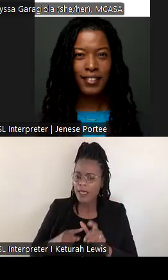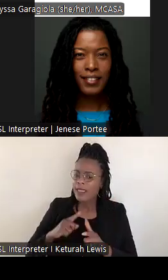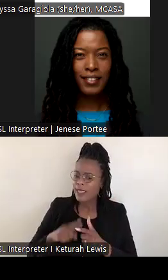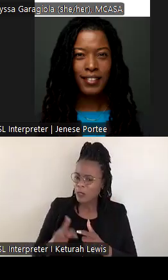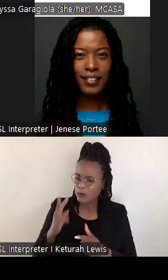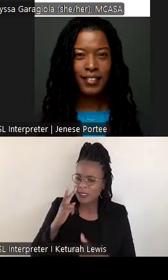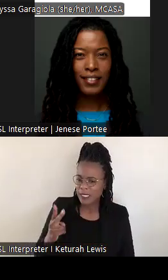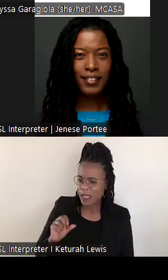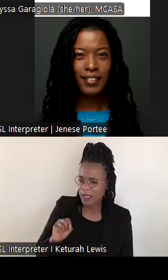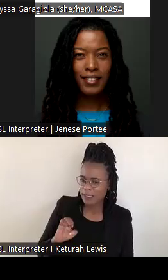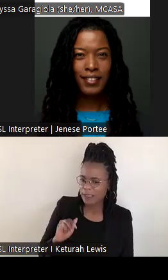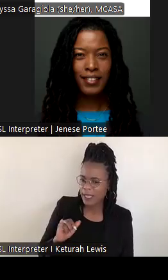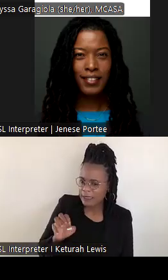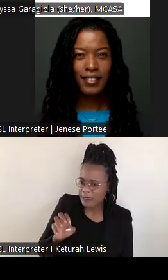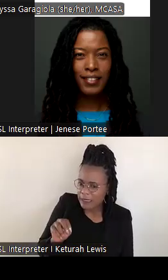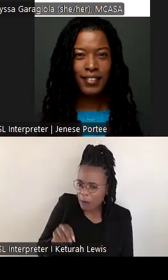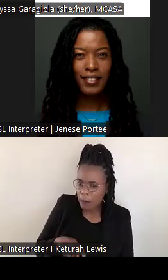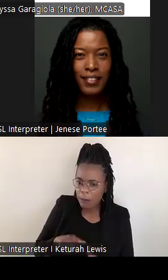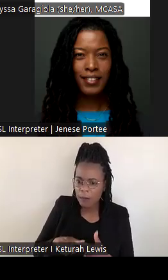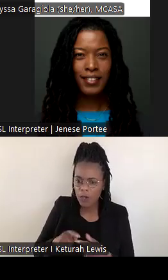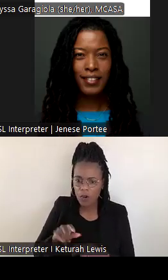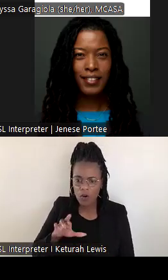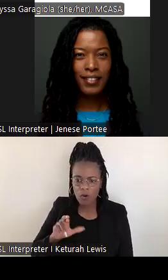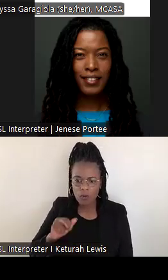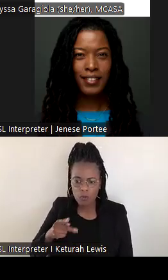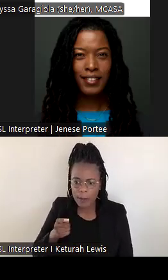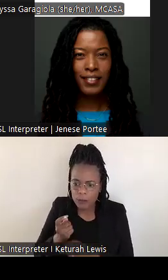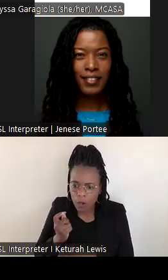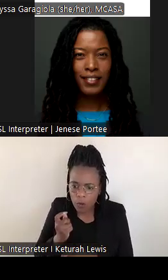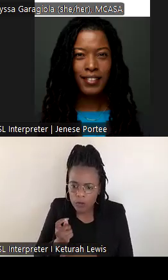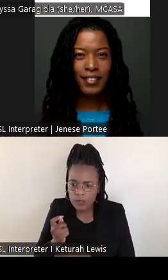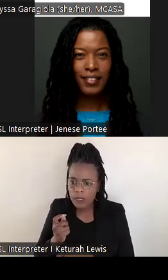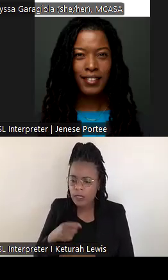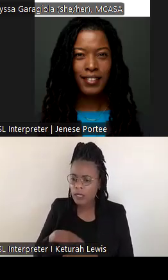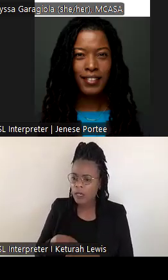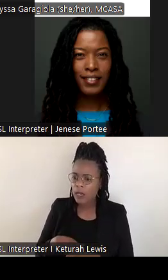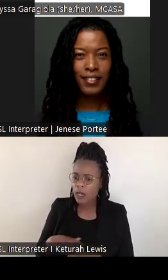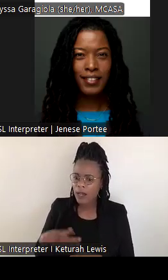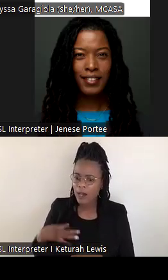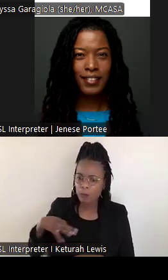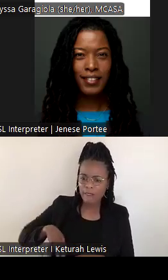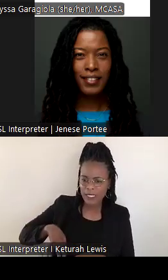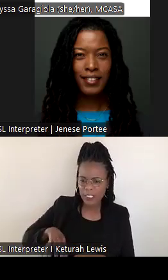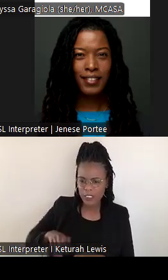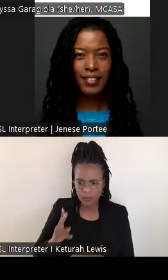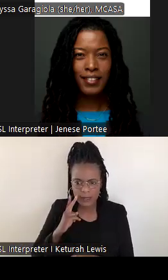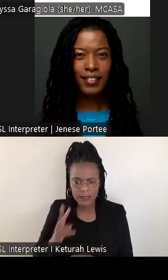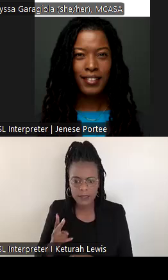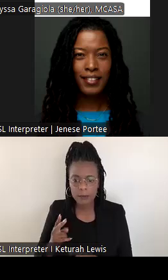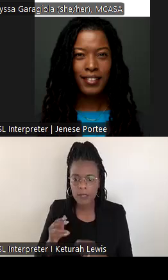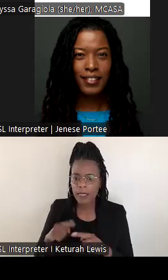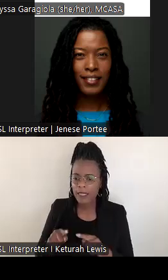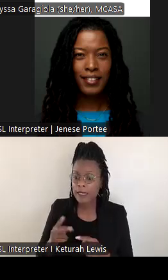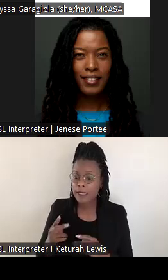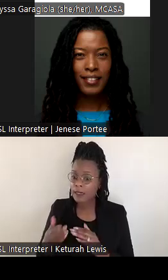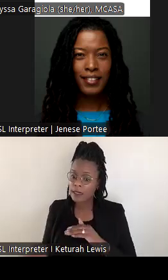into play there. You can see where the rape jokes and the privilege and some other things on that second layer, like gender roles, are